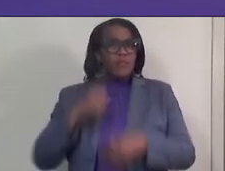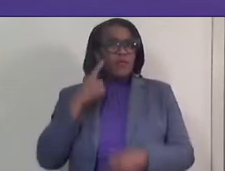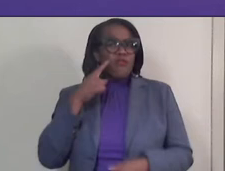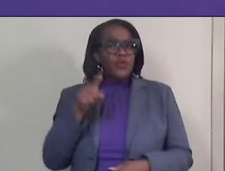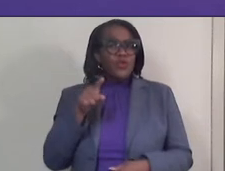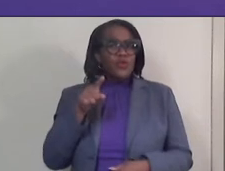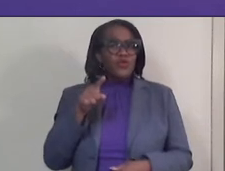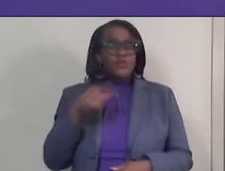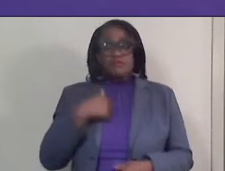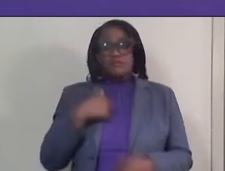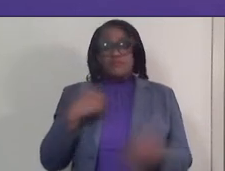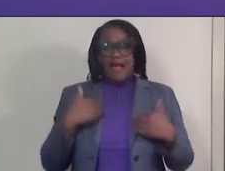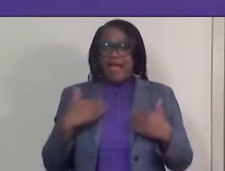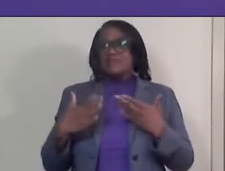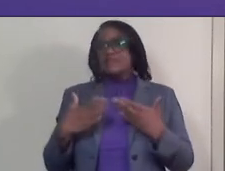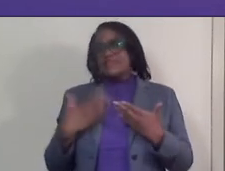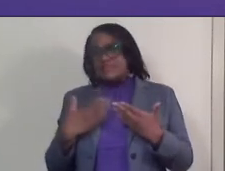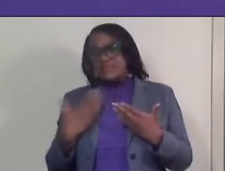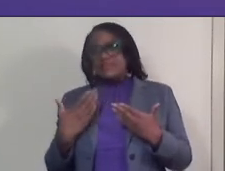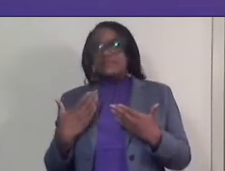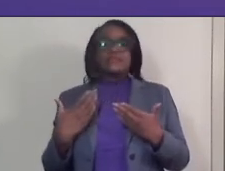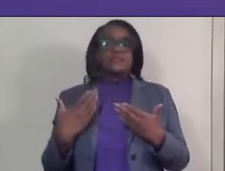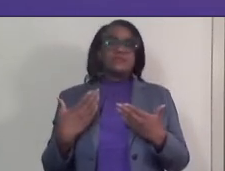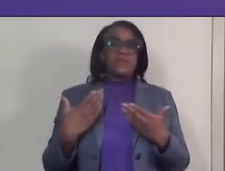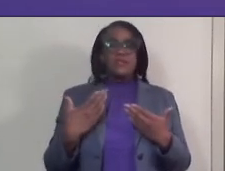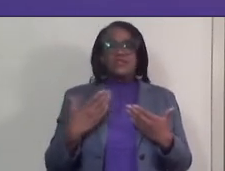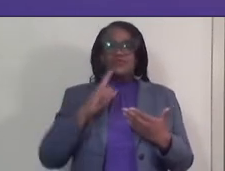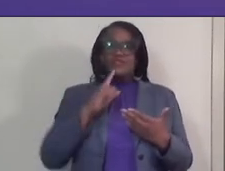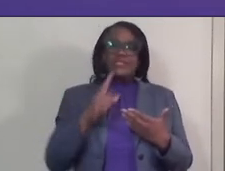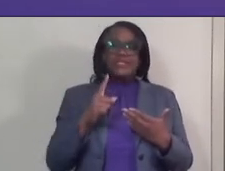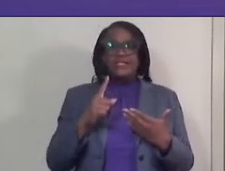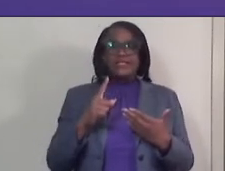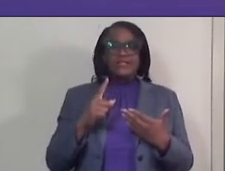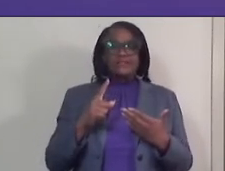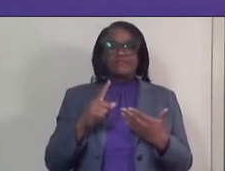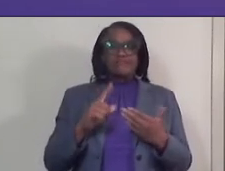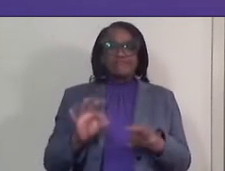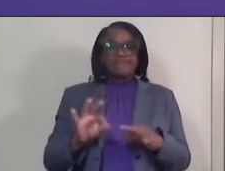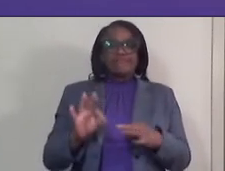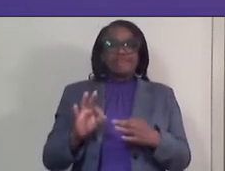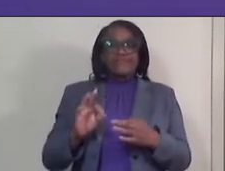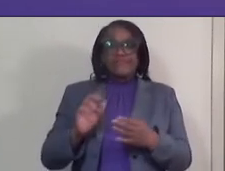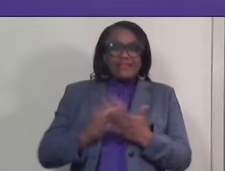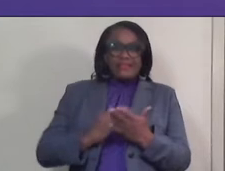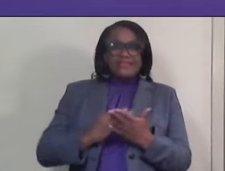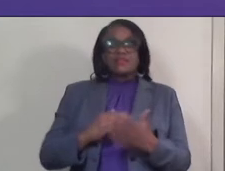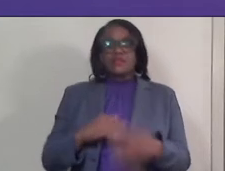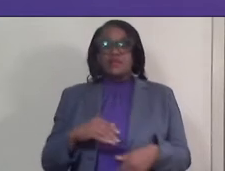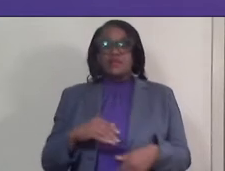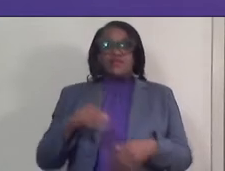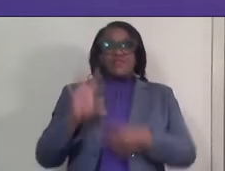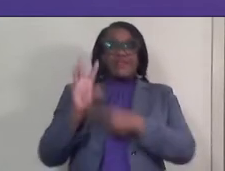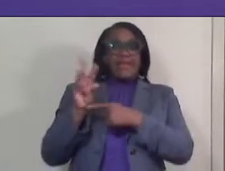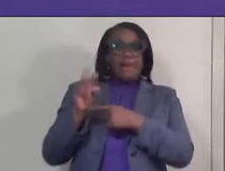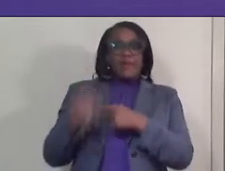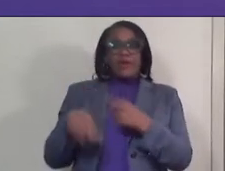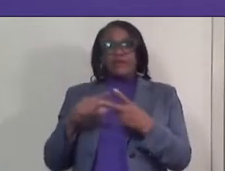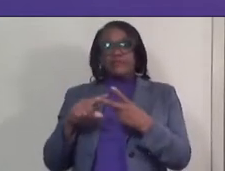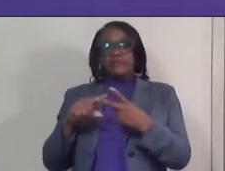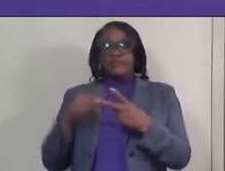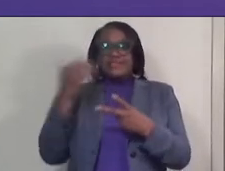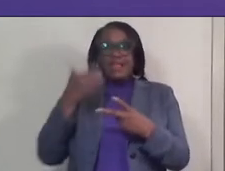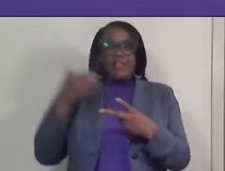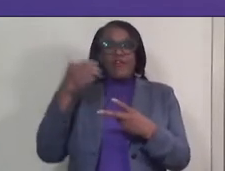kind of easy and maybe low-hanging fruit list here. We have a camera and cell phones and